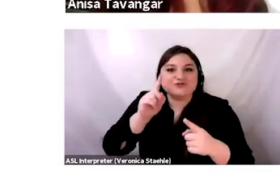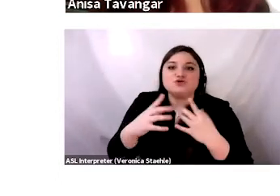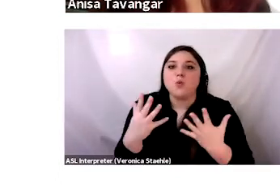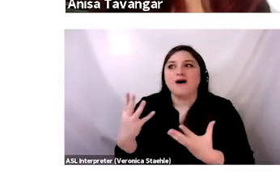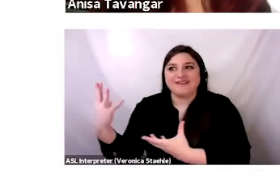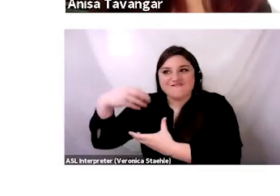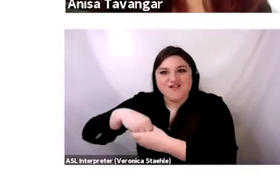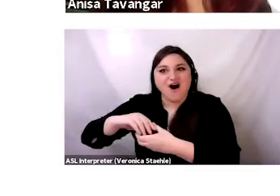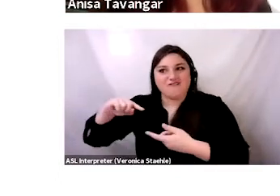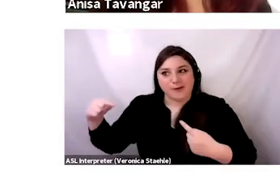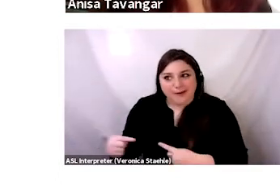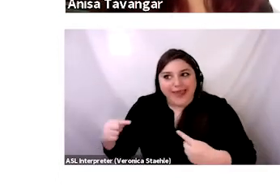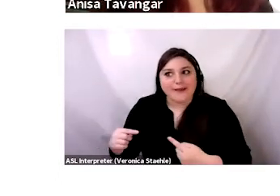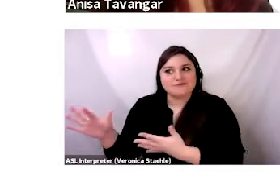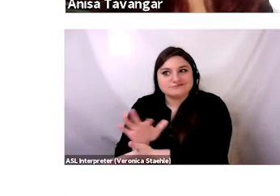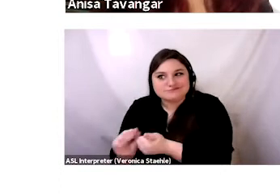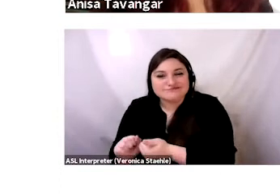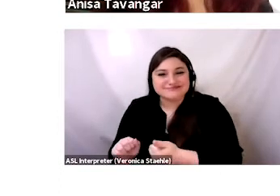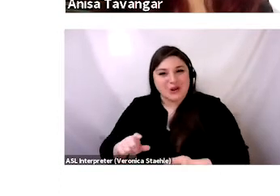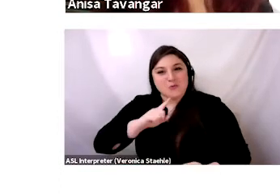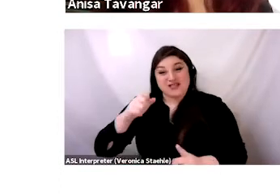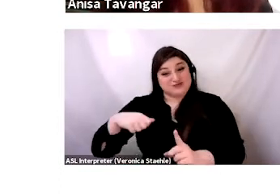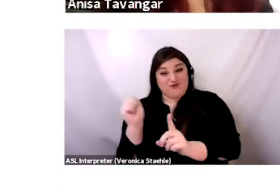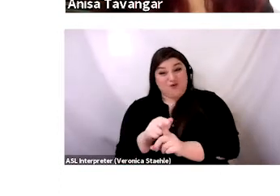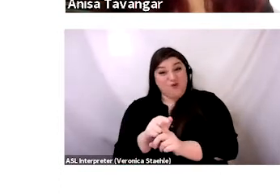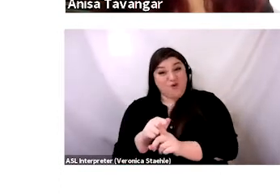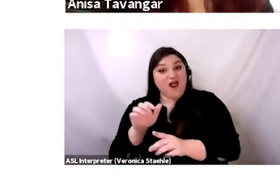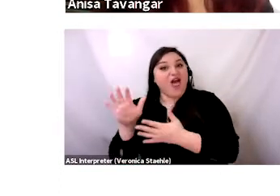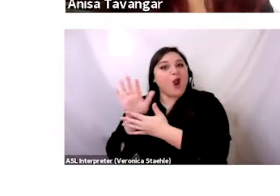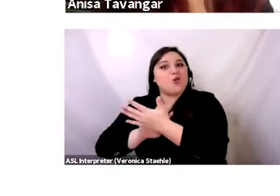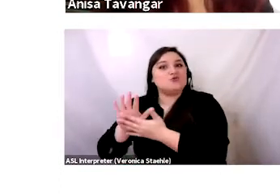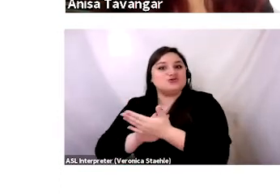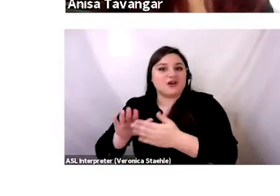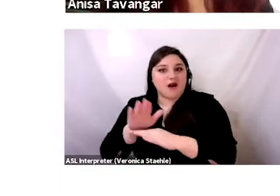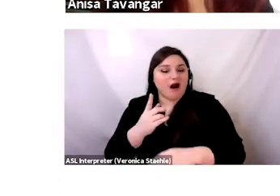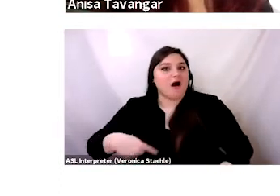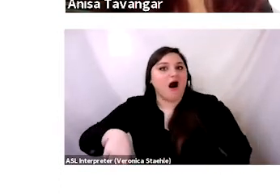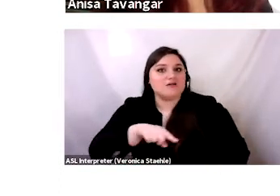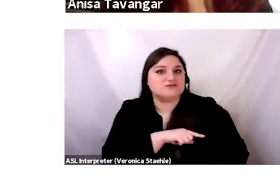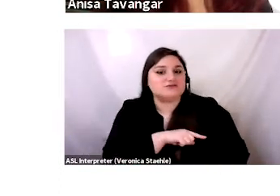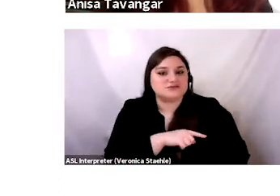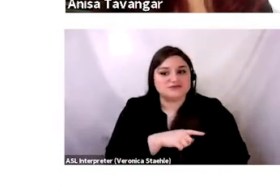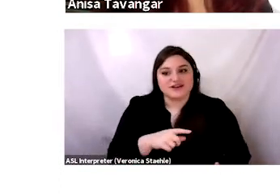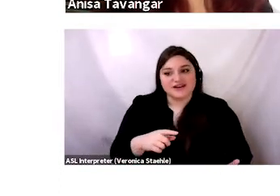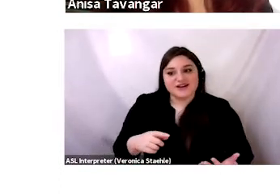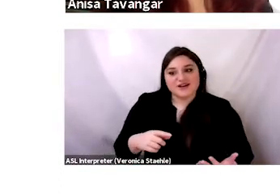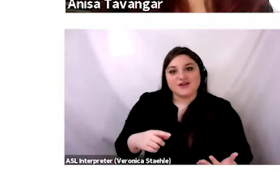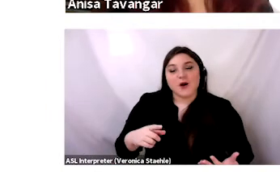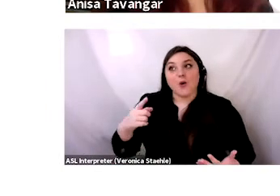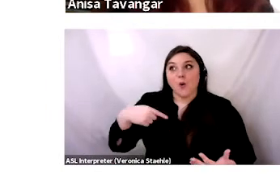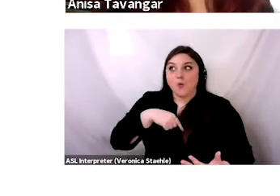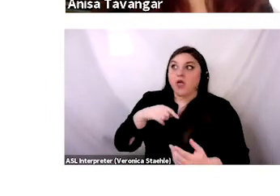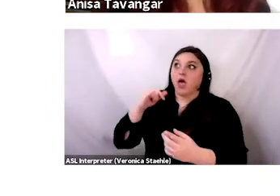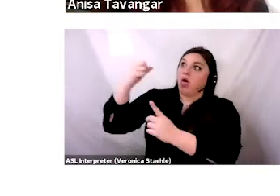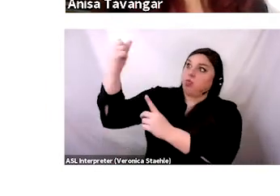acquire. And there's sort of this deception that this acquisition somehow at